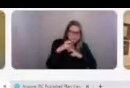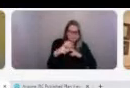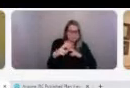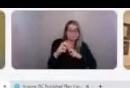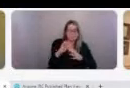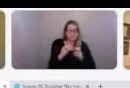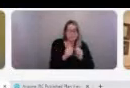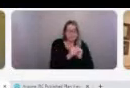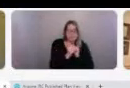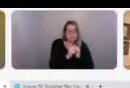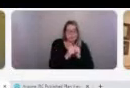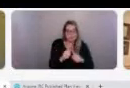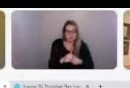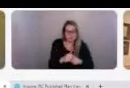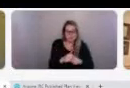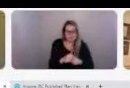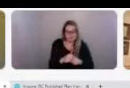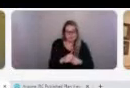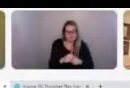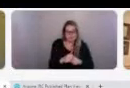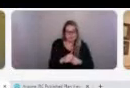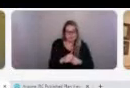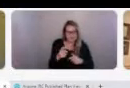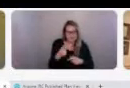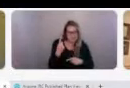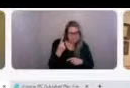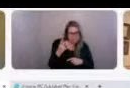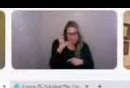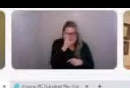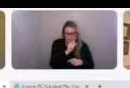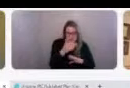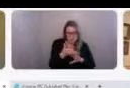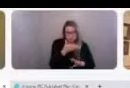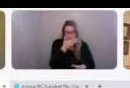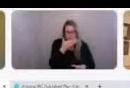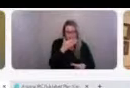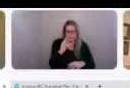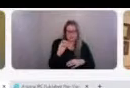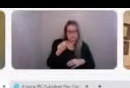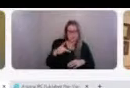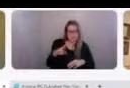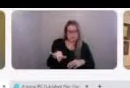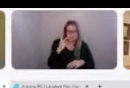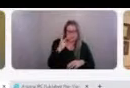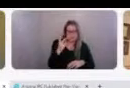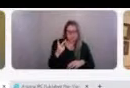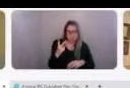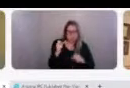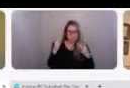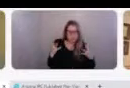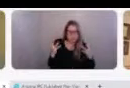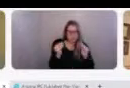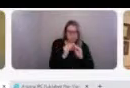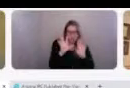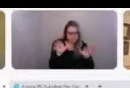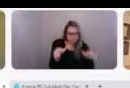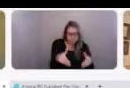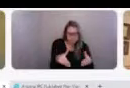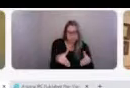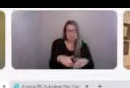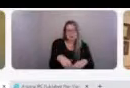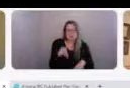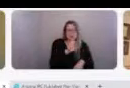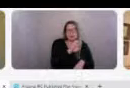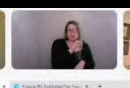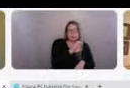together um i think it has been something that was kind of missing in previous maps that we saw where there was a lot more kind of focus on that um east